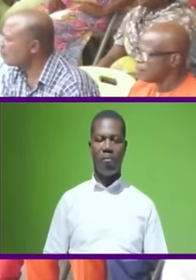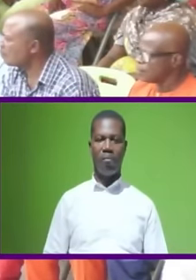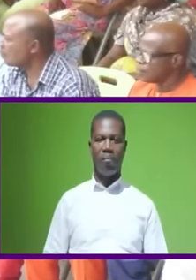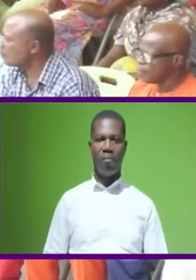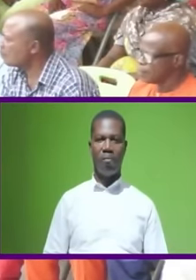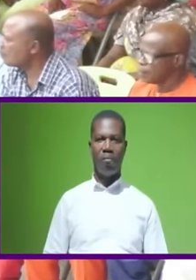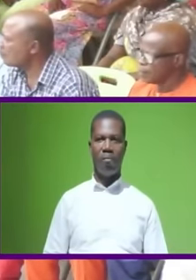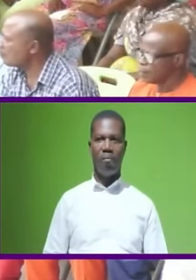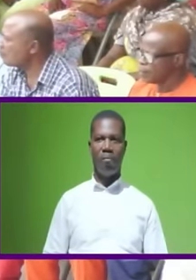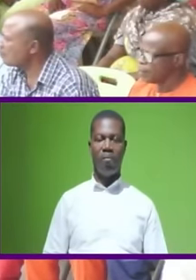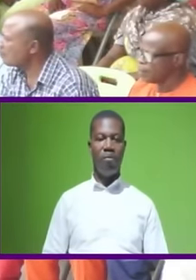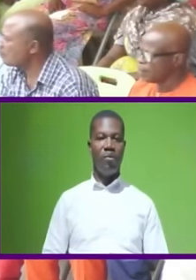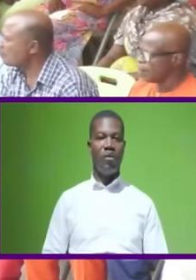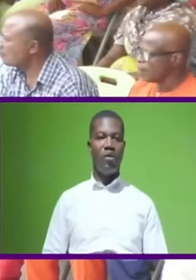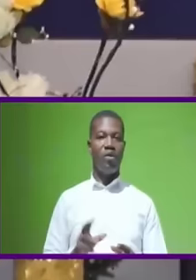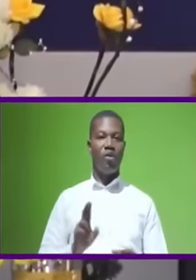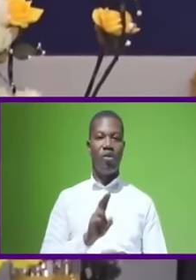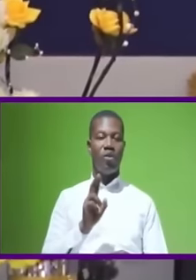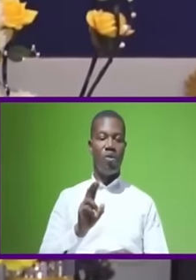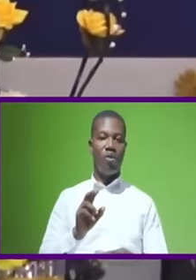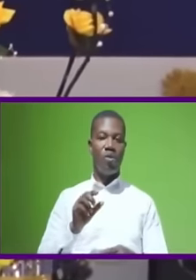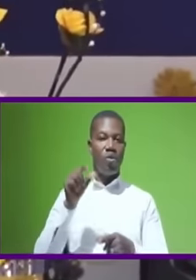siblings.